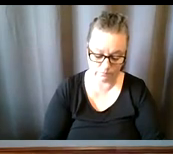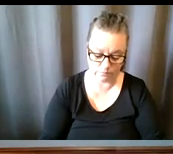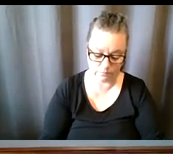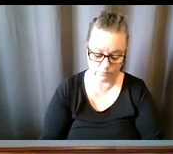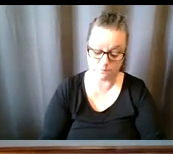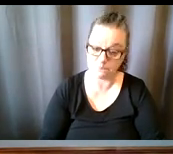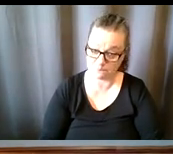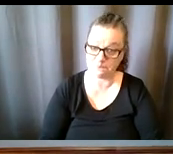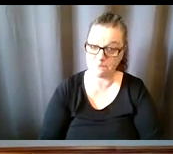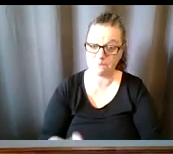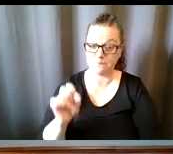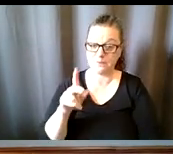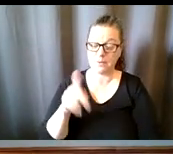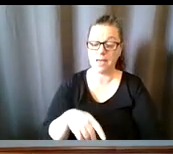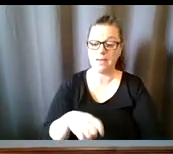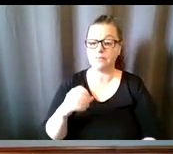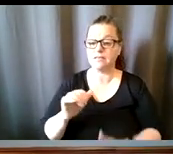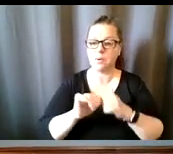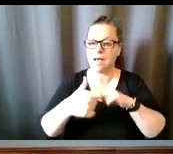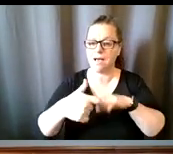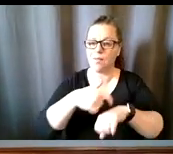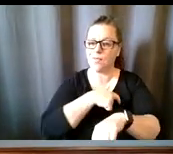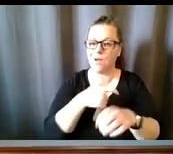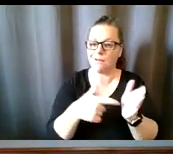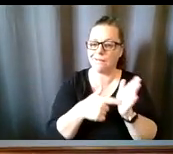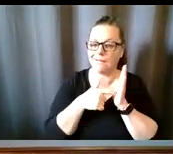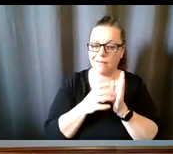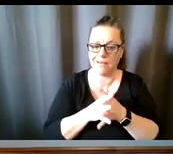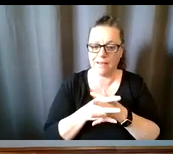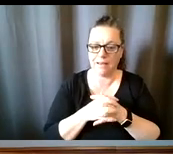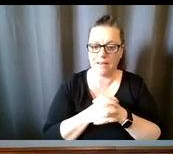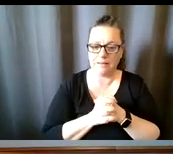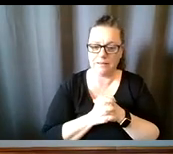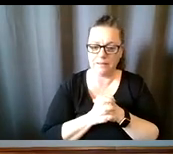All right. So how long did that take you guys?